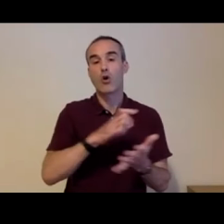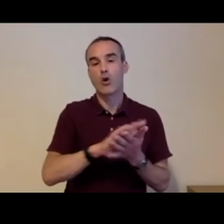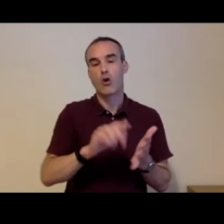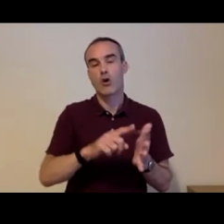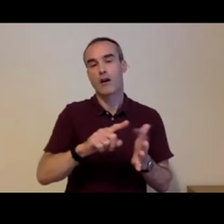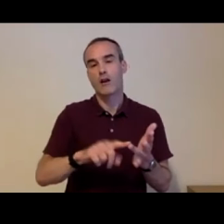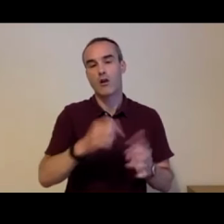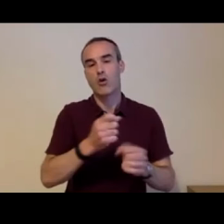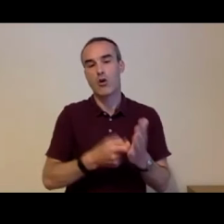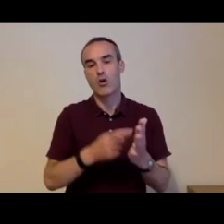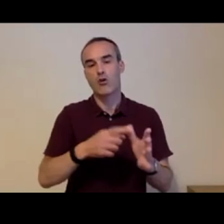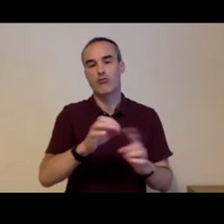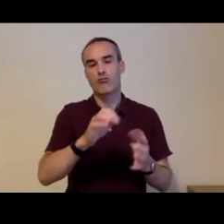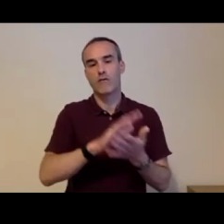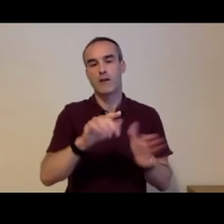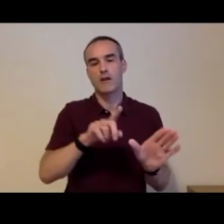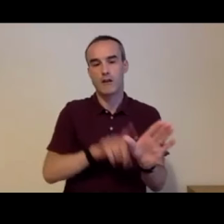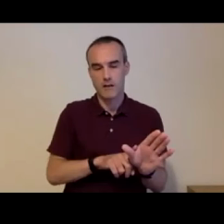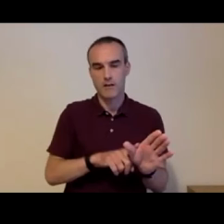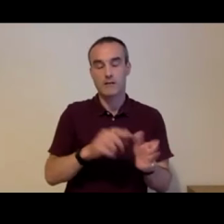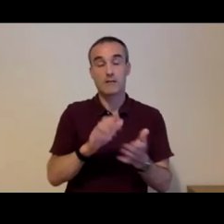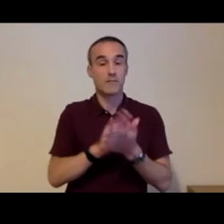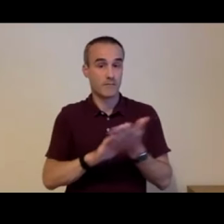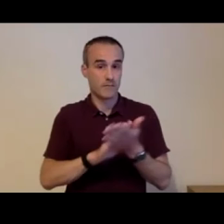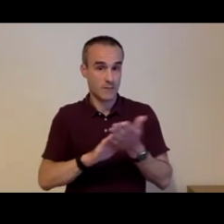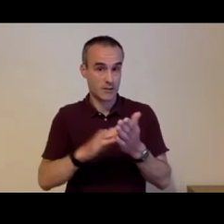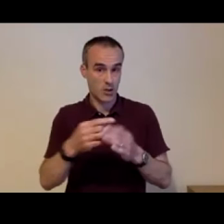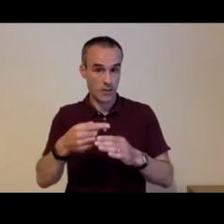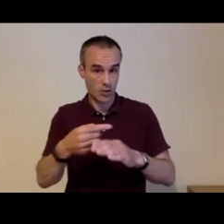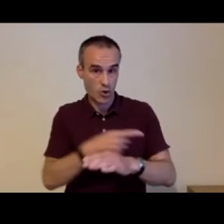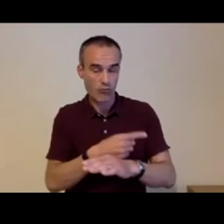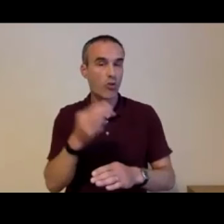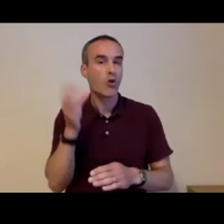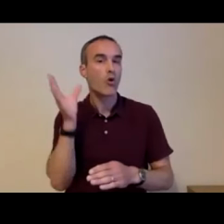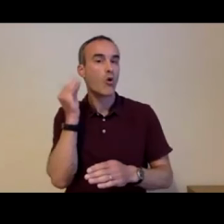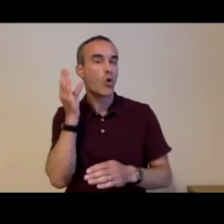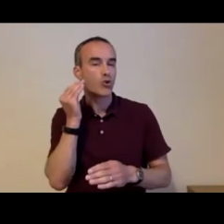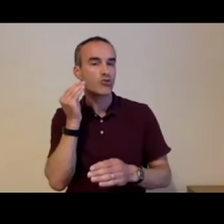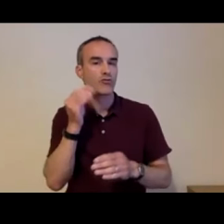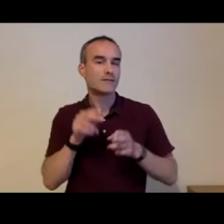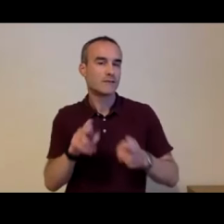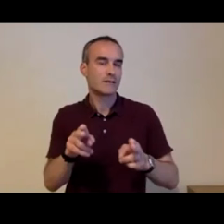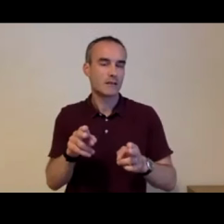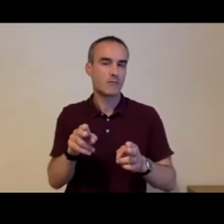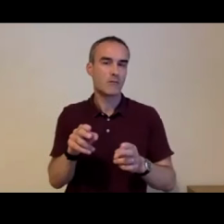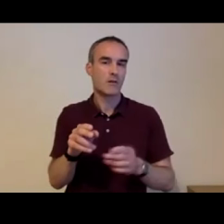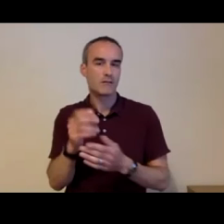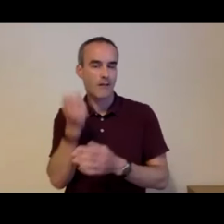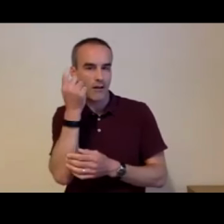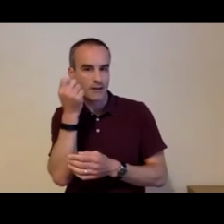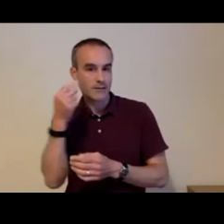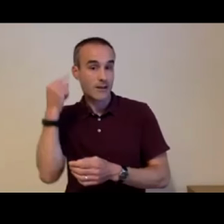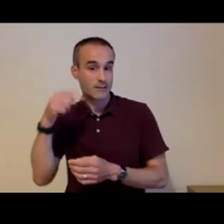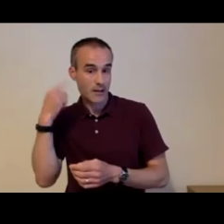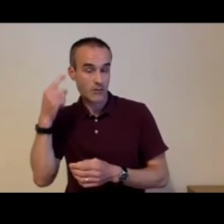the ability of the neural auditory system to decode sound, and to use real